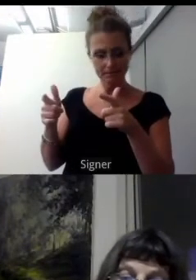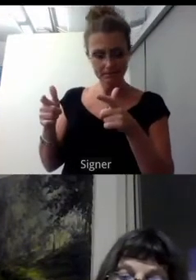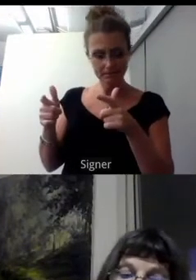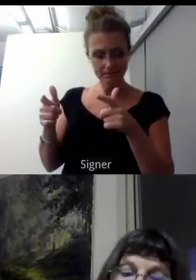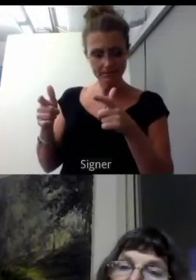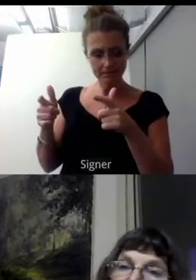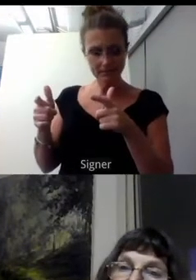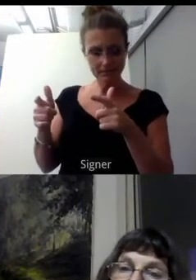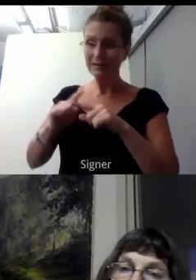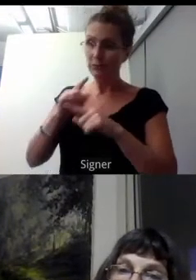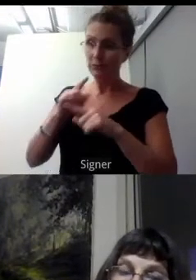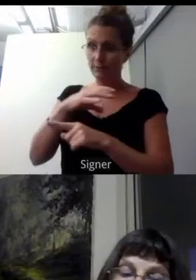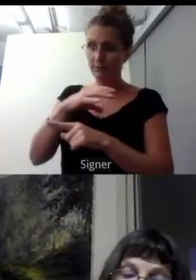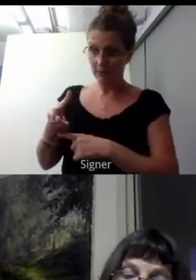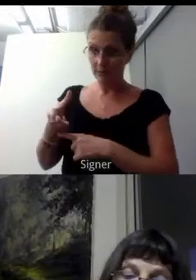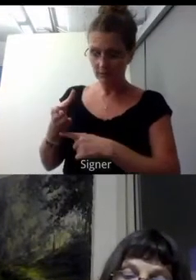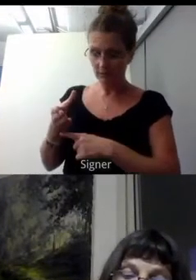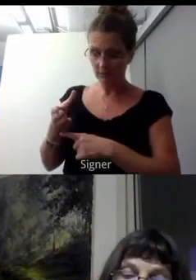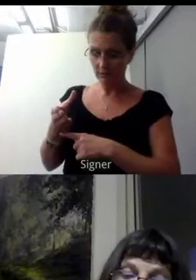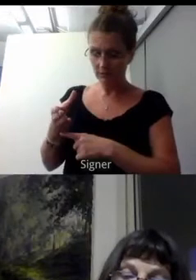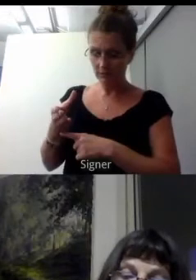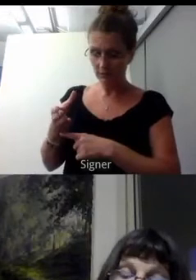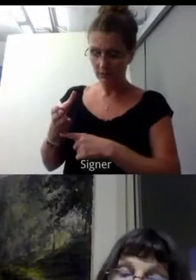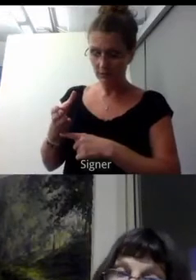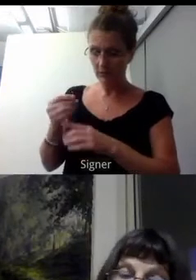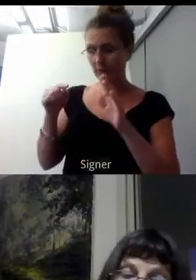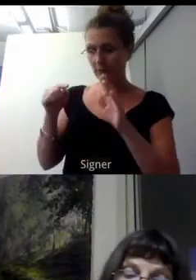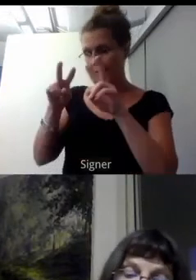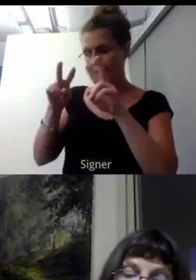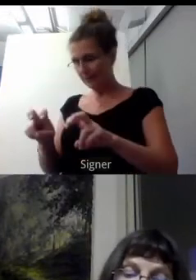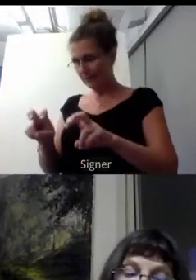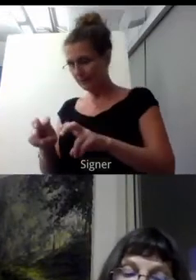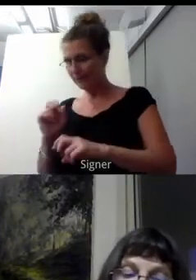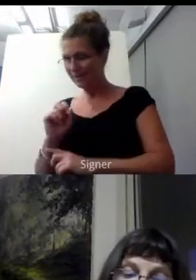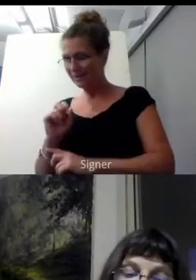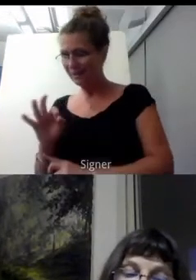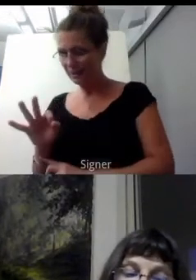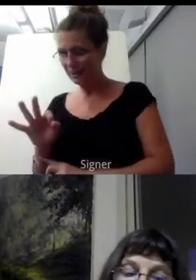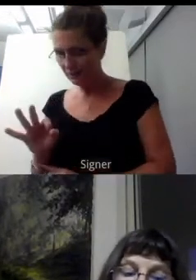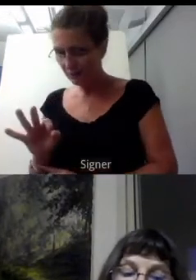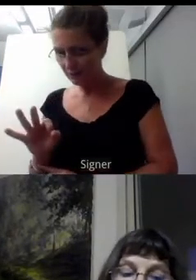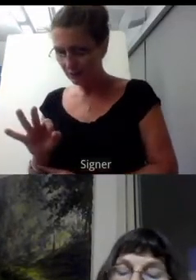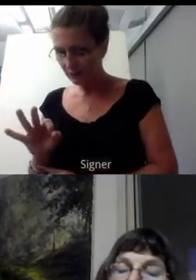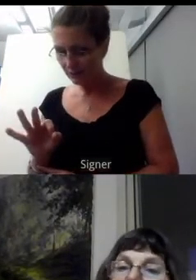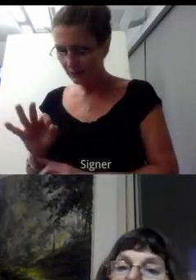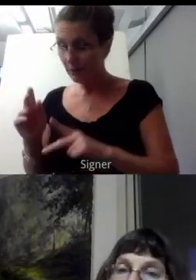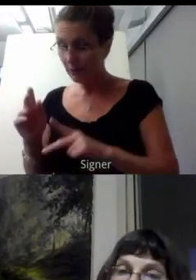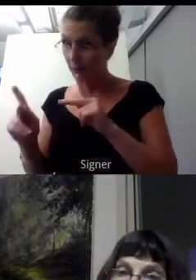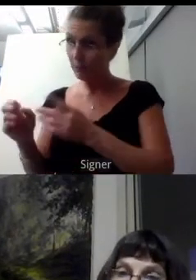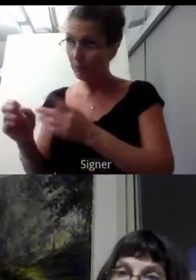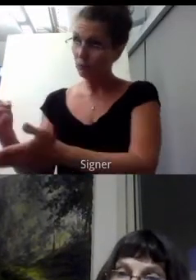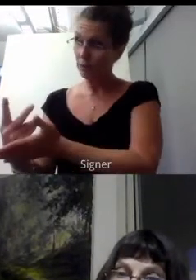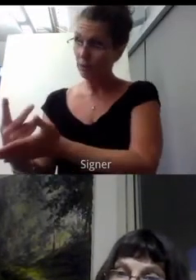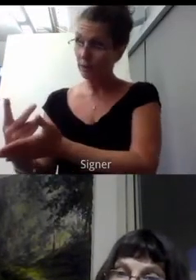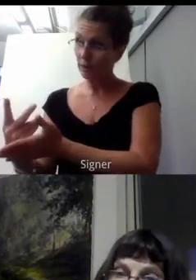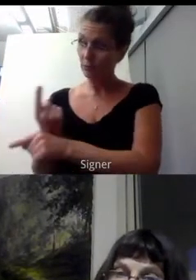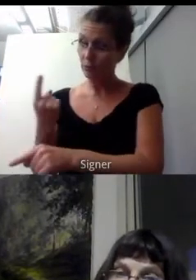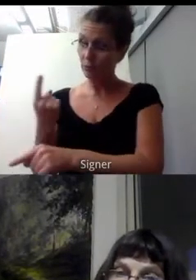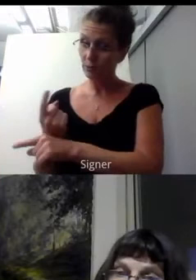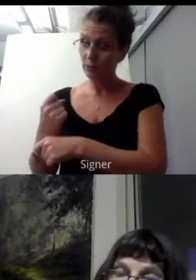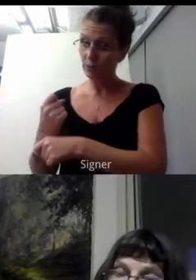examine whether the permits granted properly assure accessibility matters.